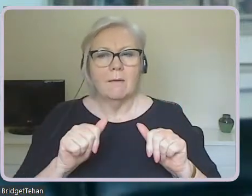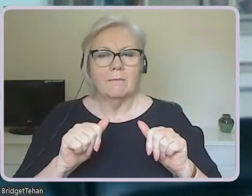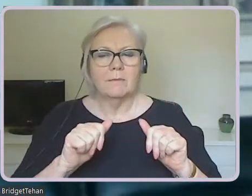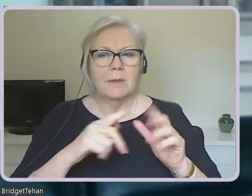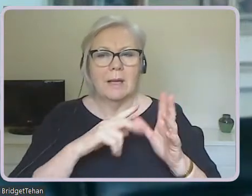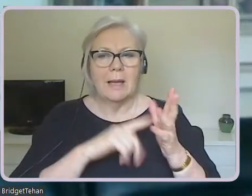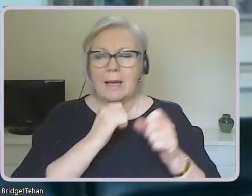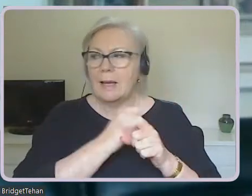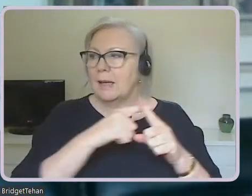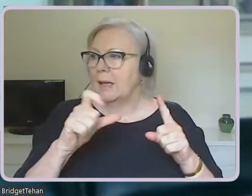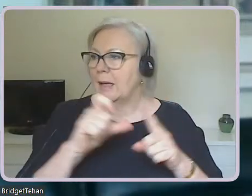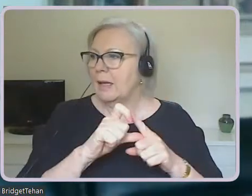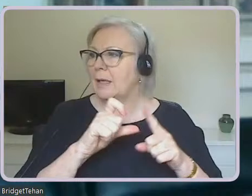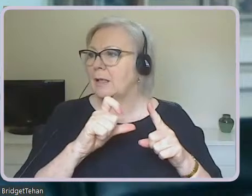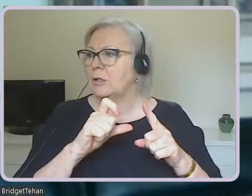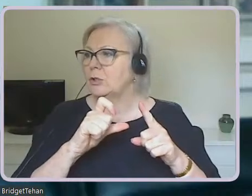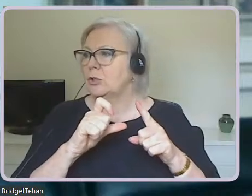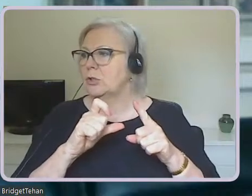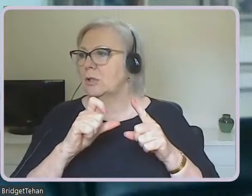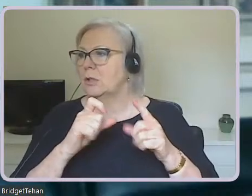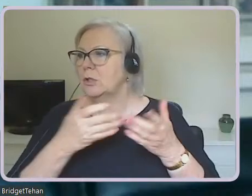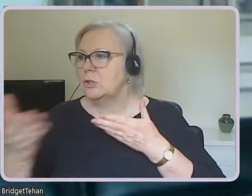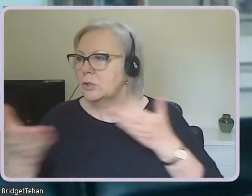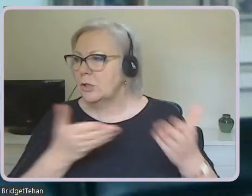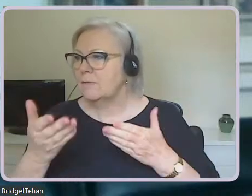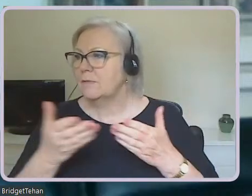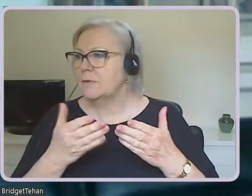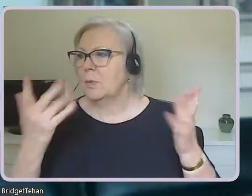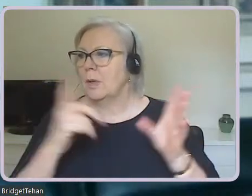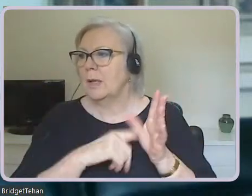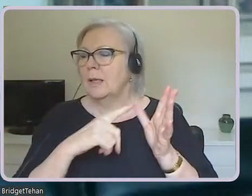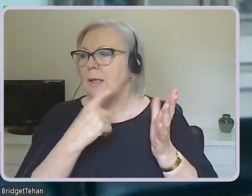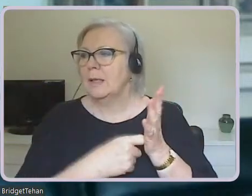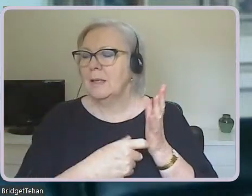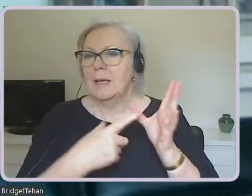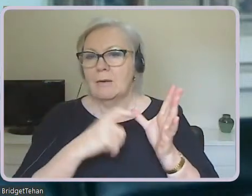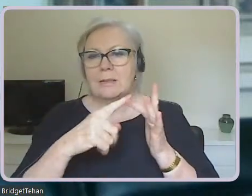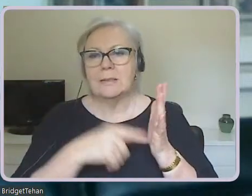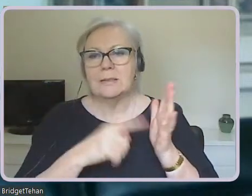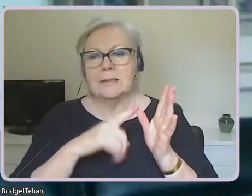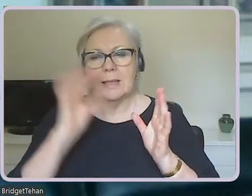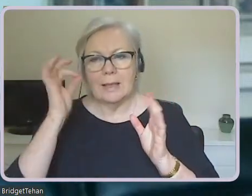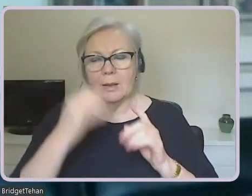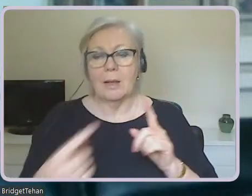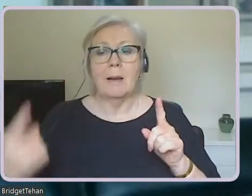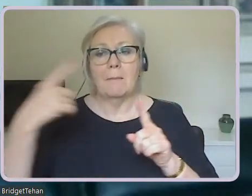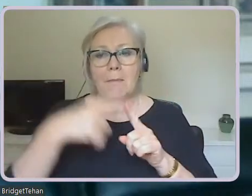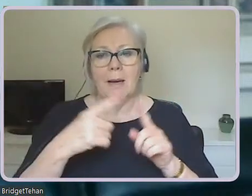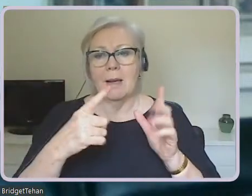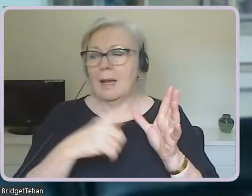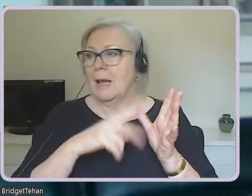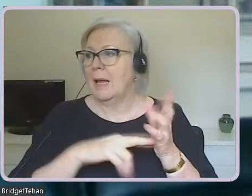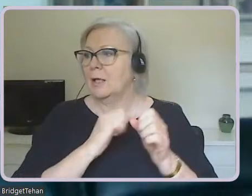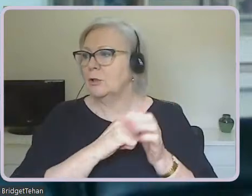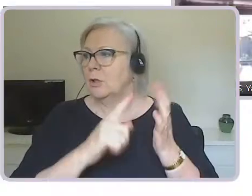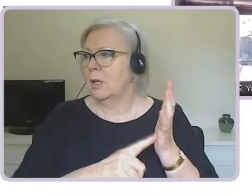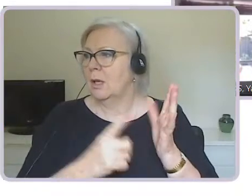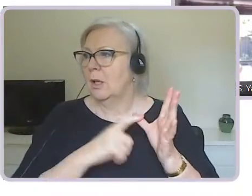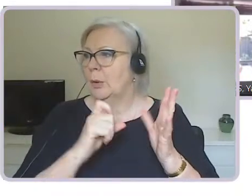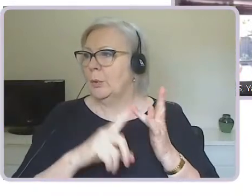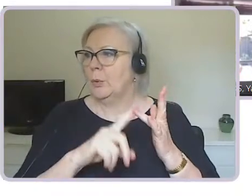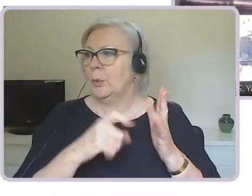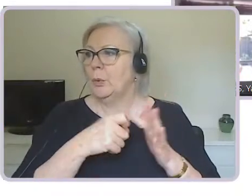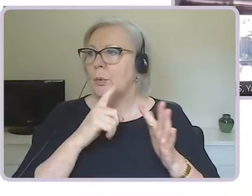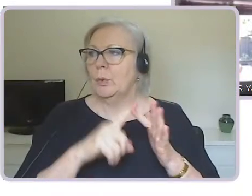Deputy Municipal Recovery Manager at Yarra City Council. And again, we have Angela Cook, Project Manager at